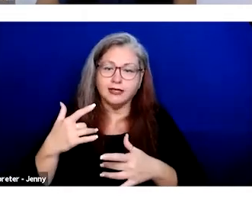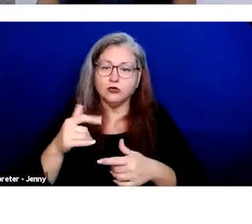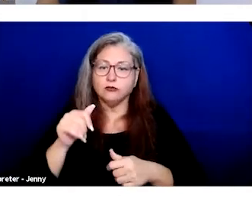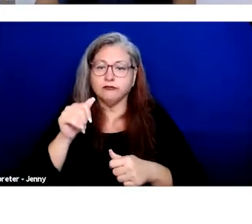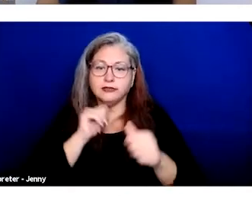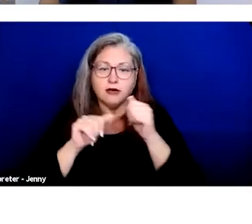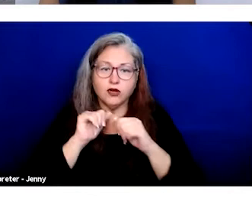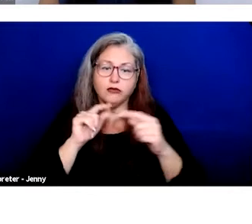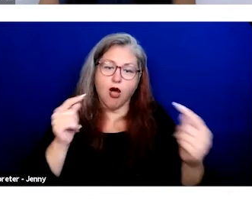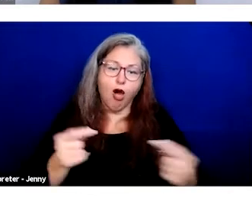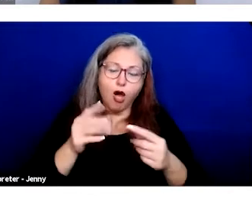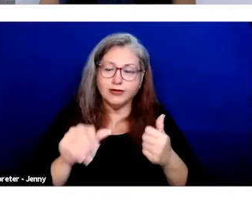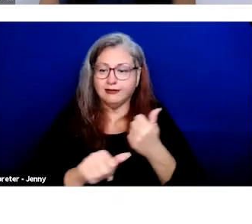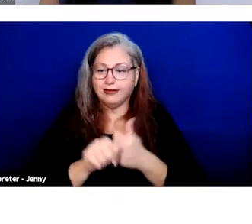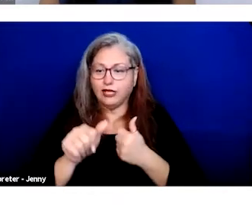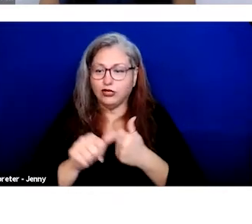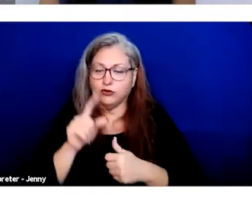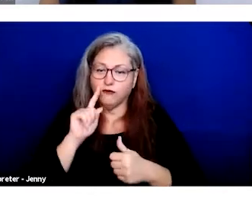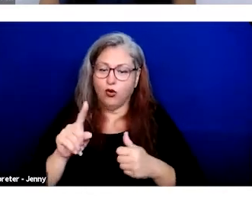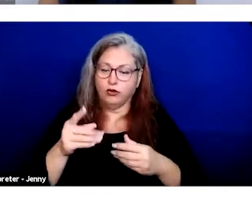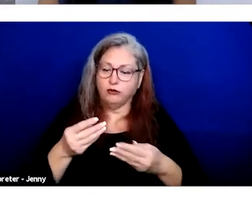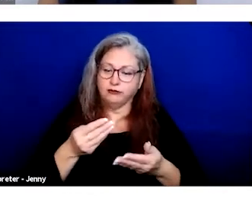the global fashion supply chain.